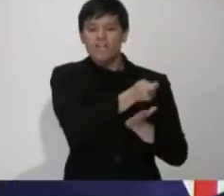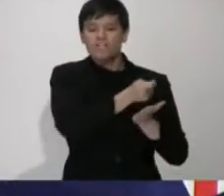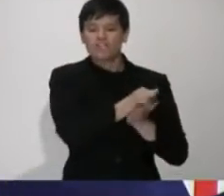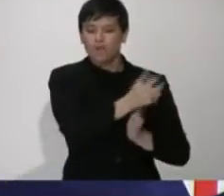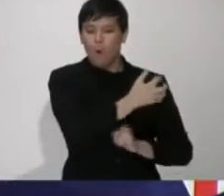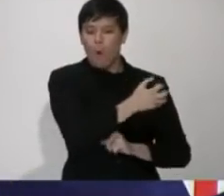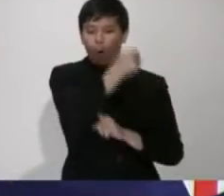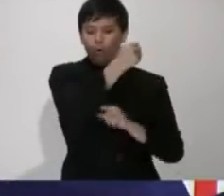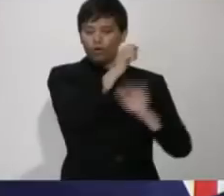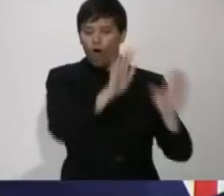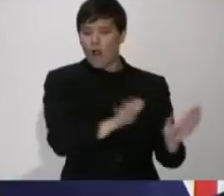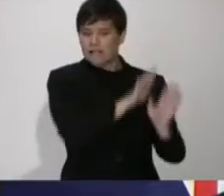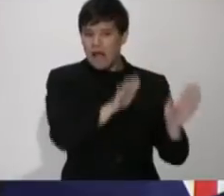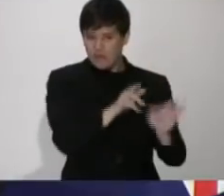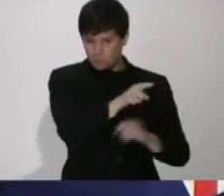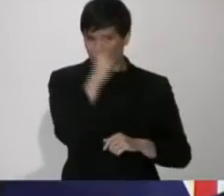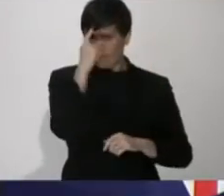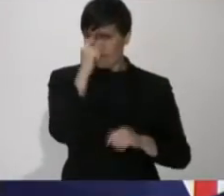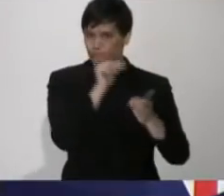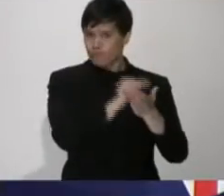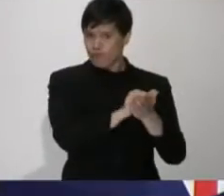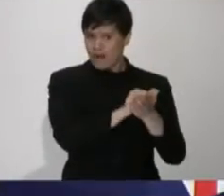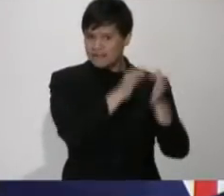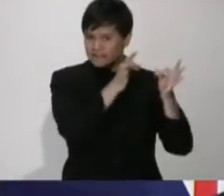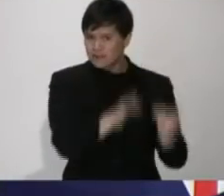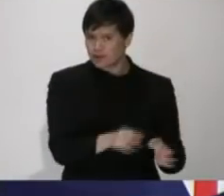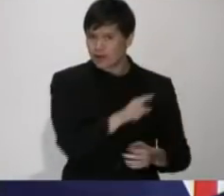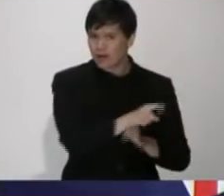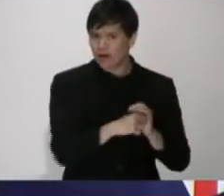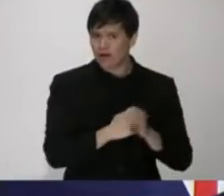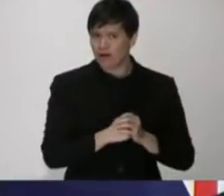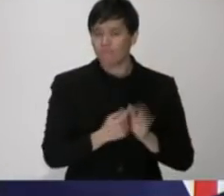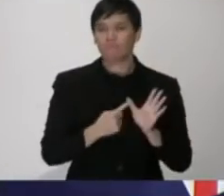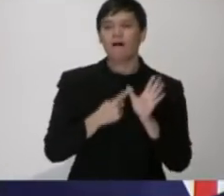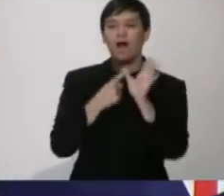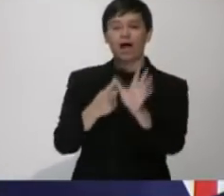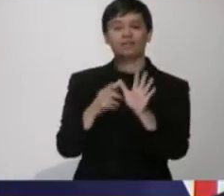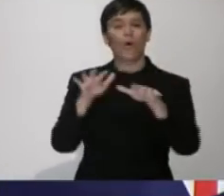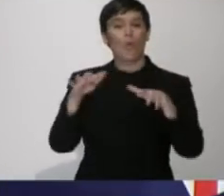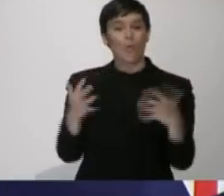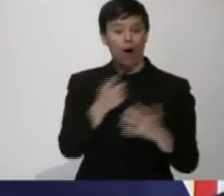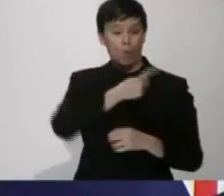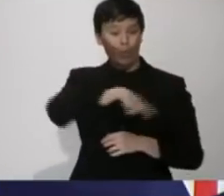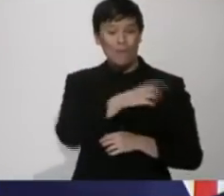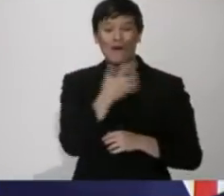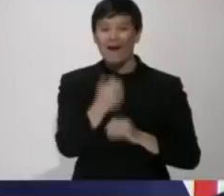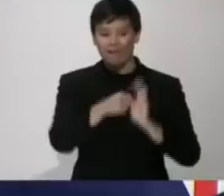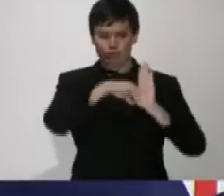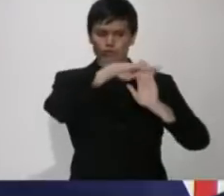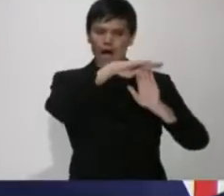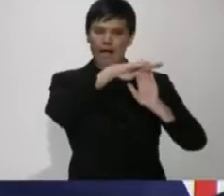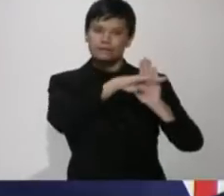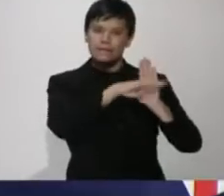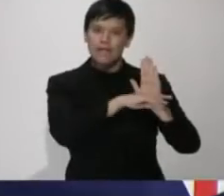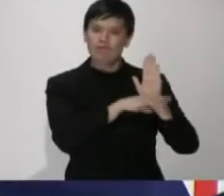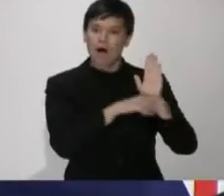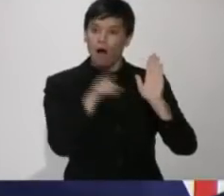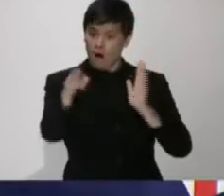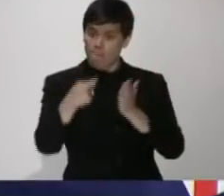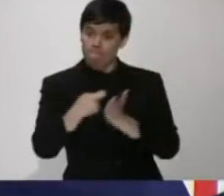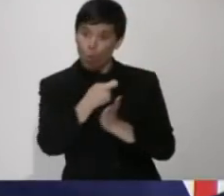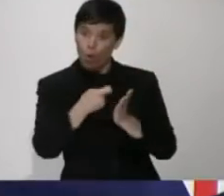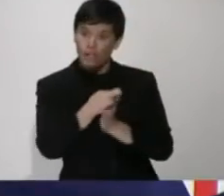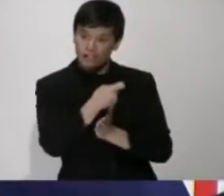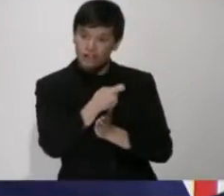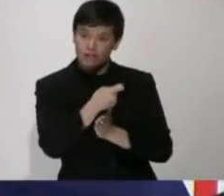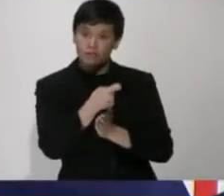Reserve Banks works closely with them around the criteria that they apply to make sure that they're balancing their obligations as responsible